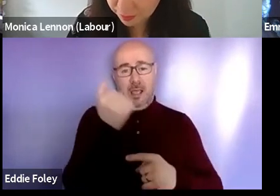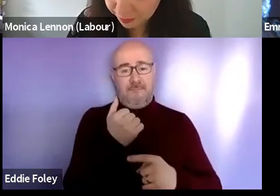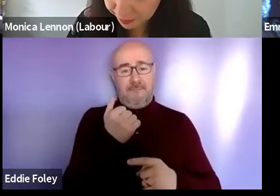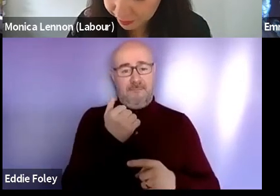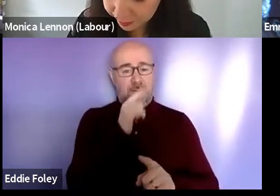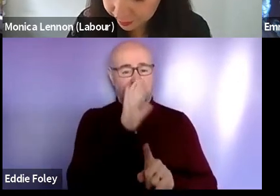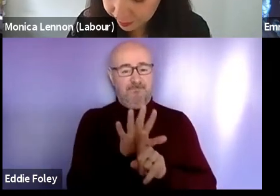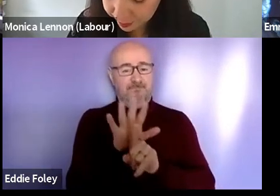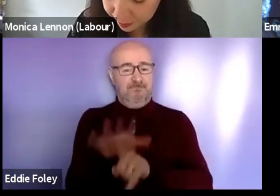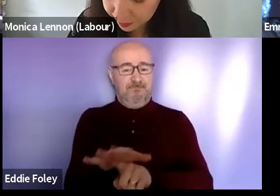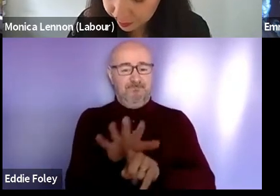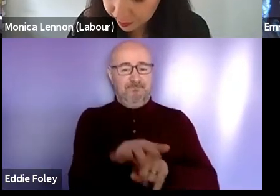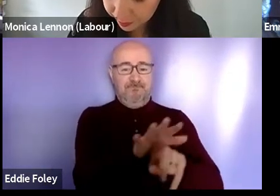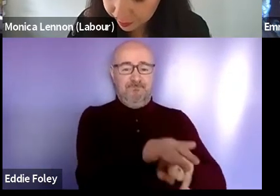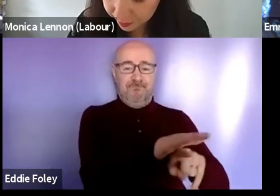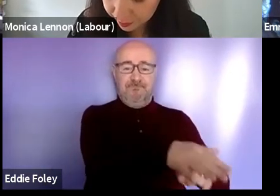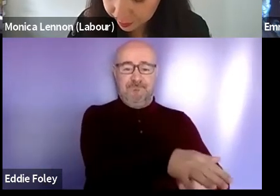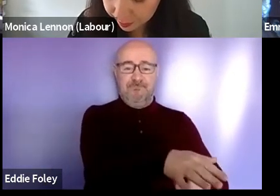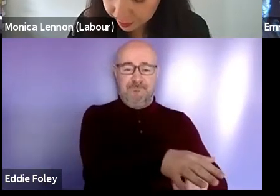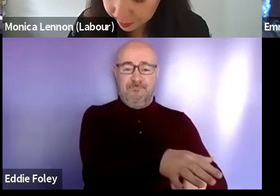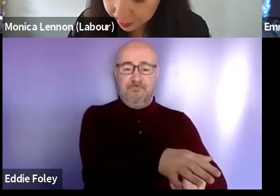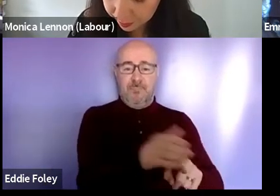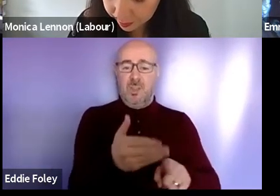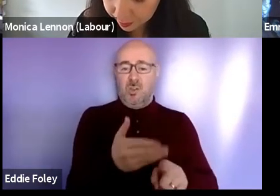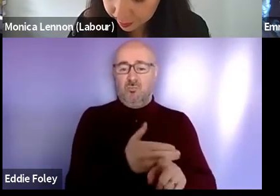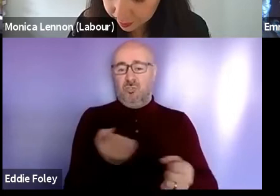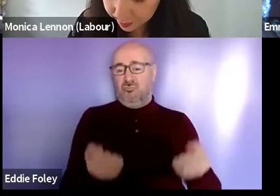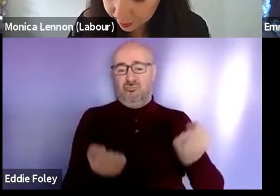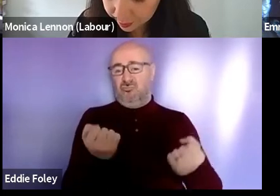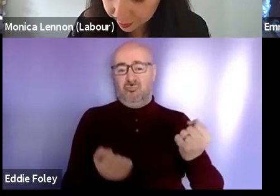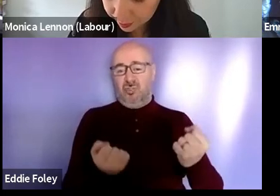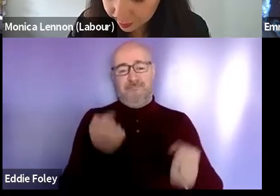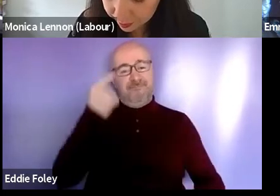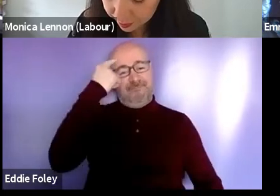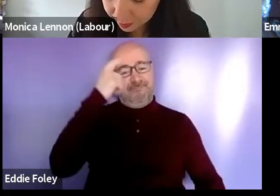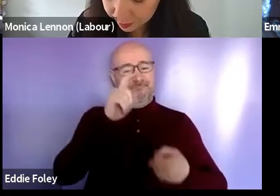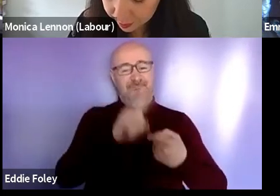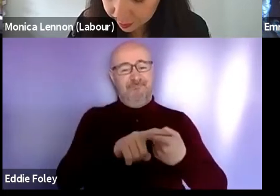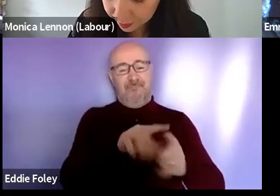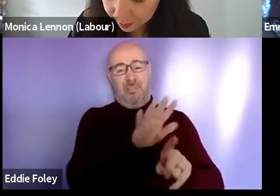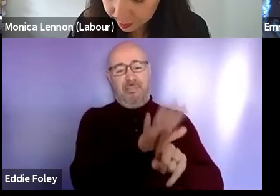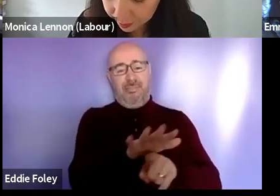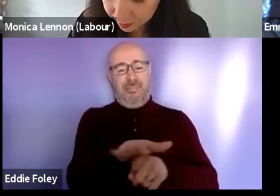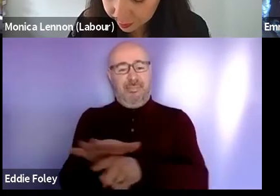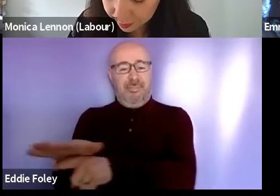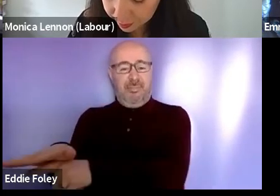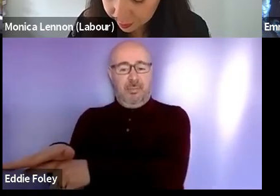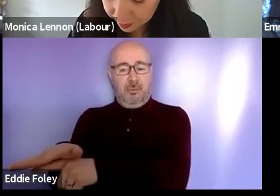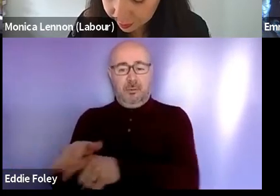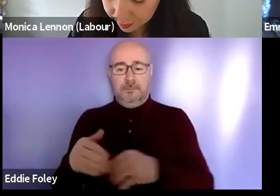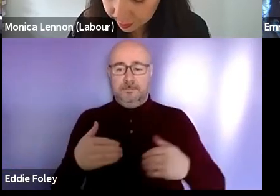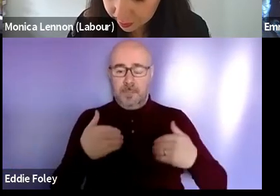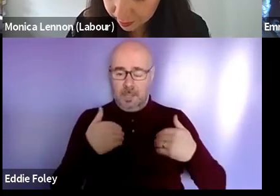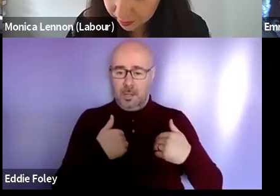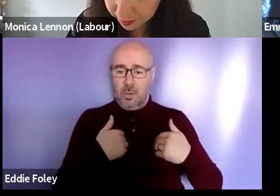The SNP, we have a track record in pursuing equality for disabled people, so I'd continue to press for powers on equality legislation